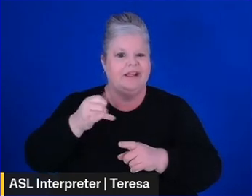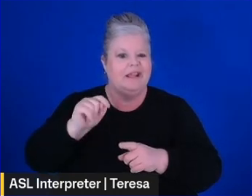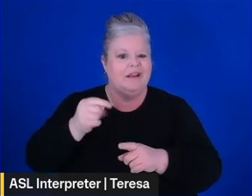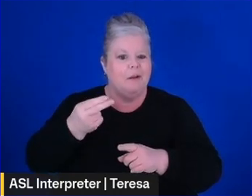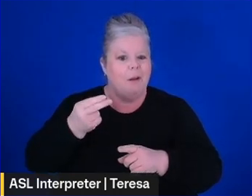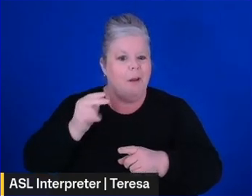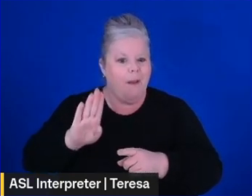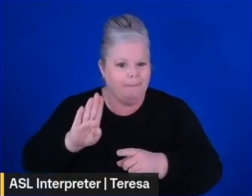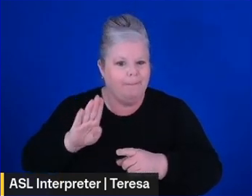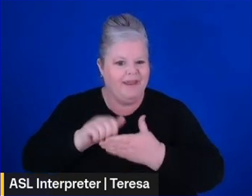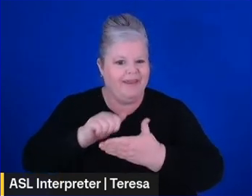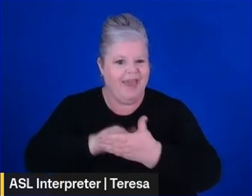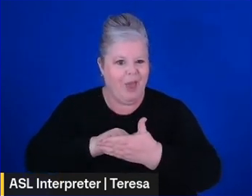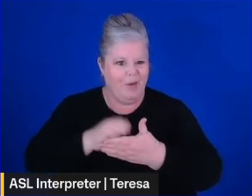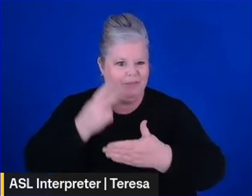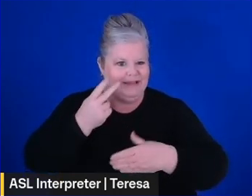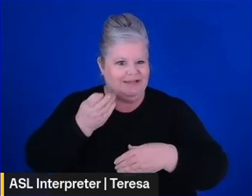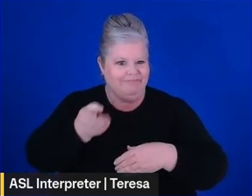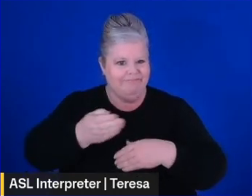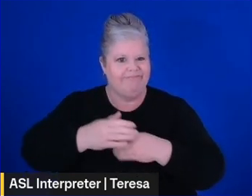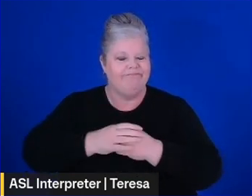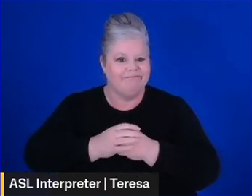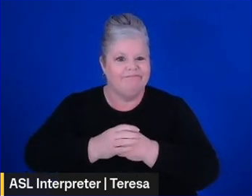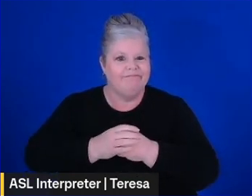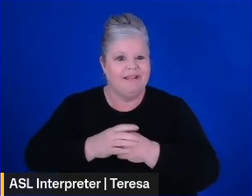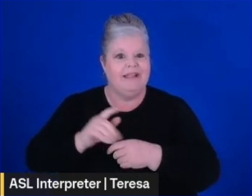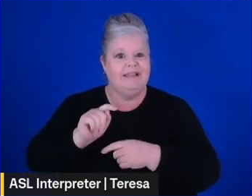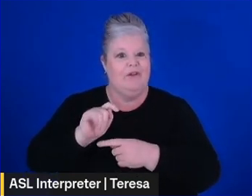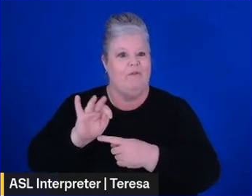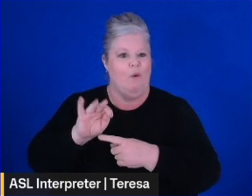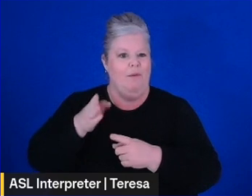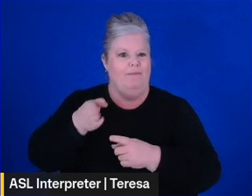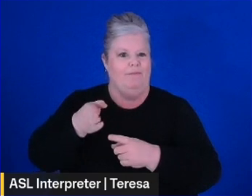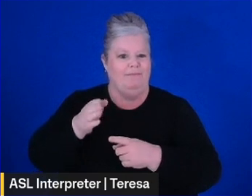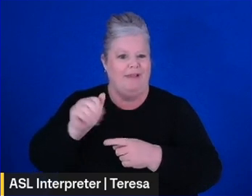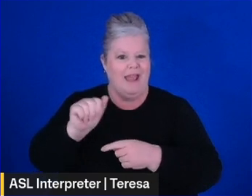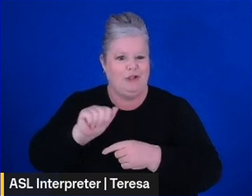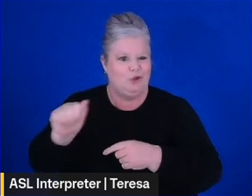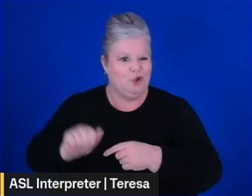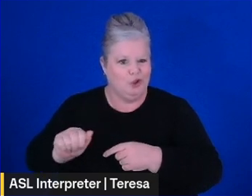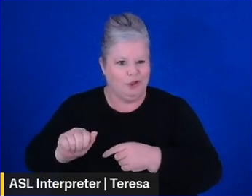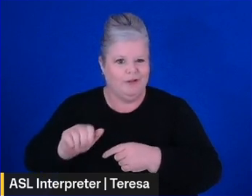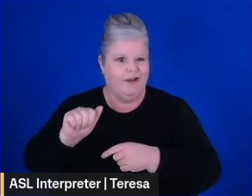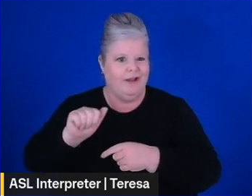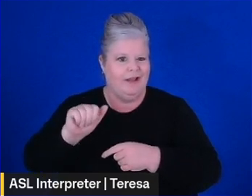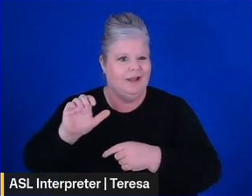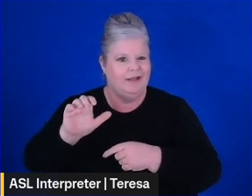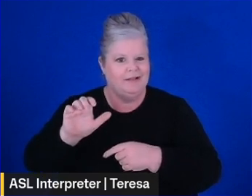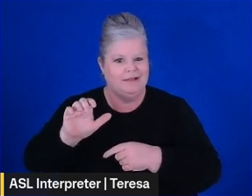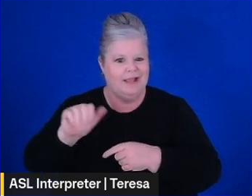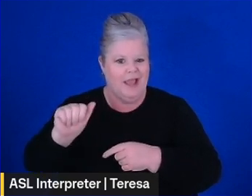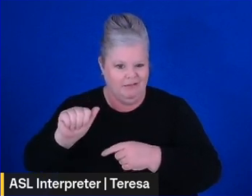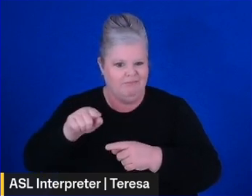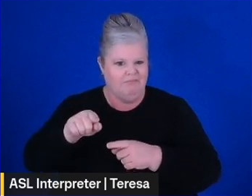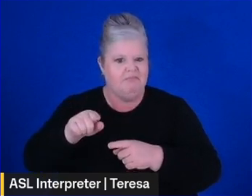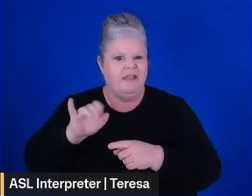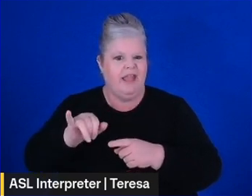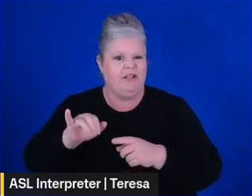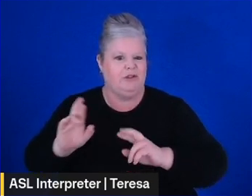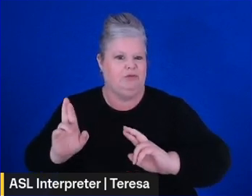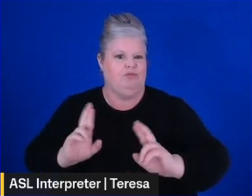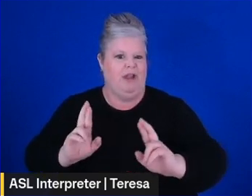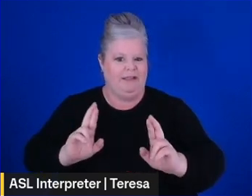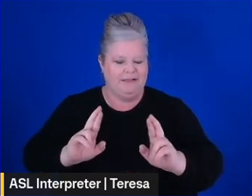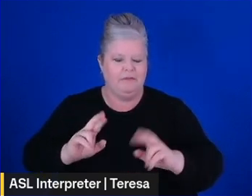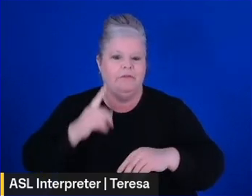contains a Terraform module that is ready for no-code infrastructure module. No-code ready